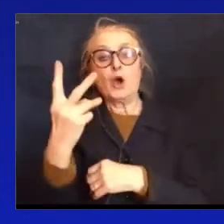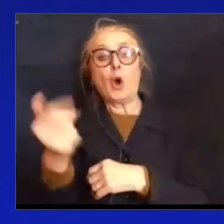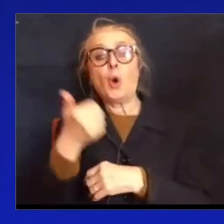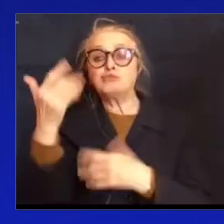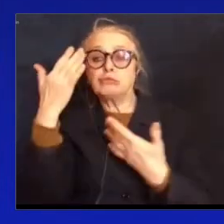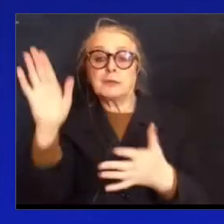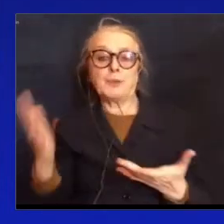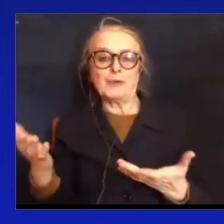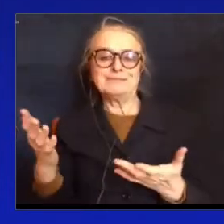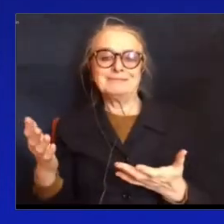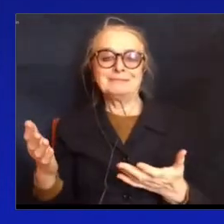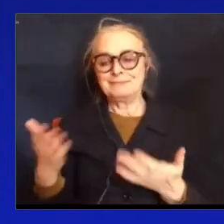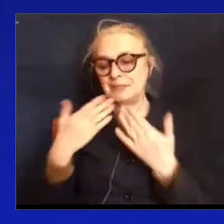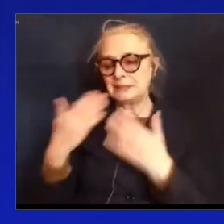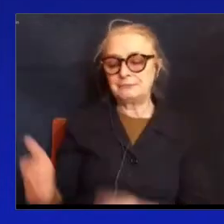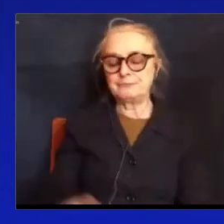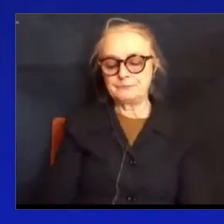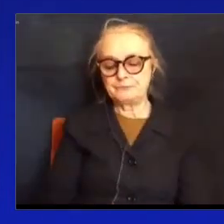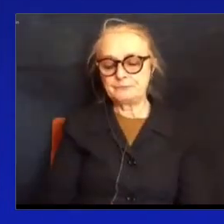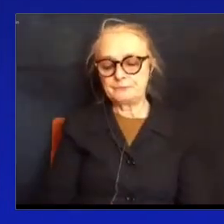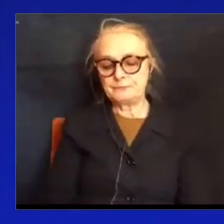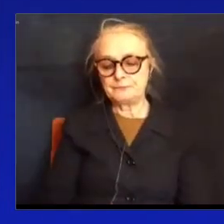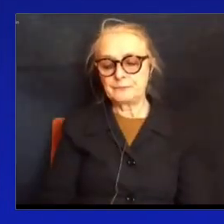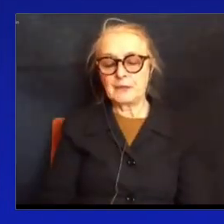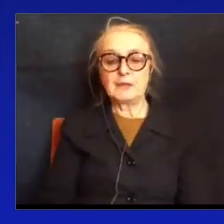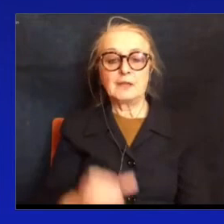will now go to Chris Curries at City News.